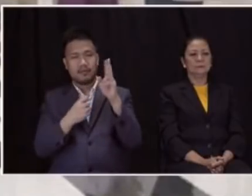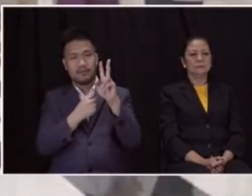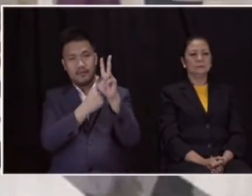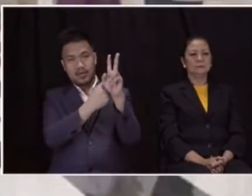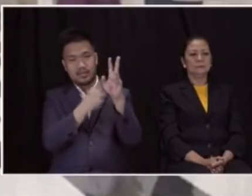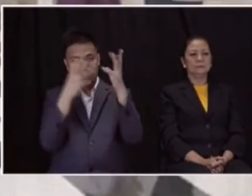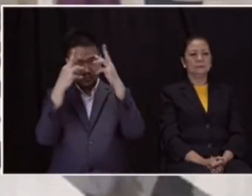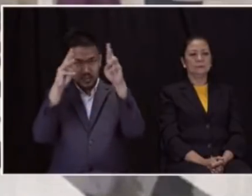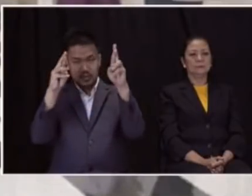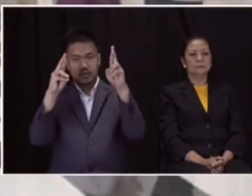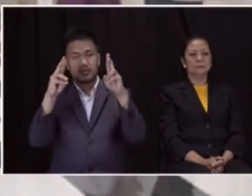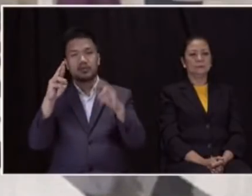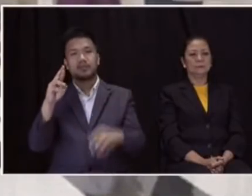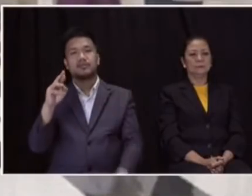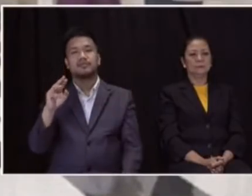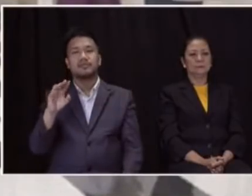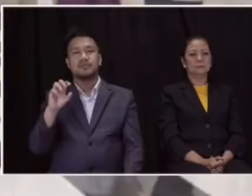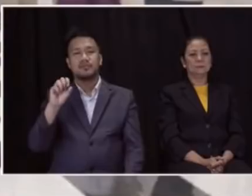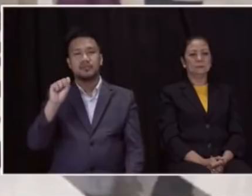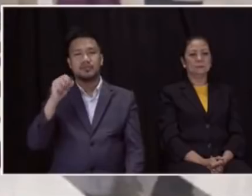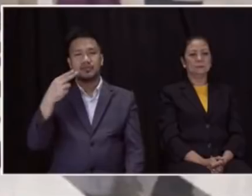Sheila Lacuna.